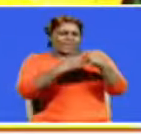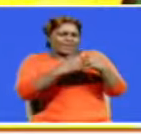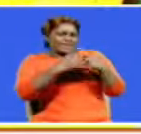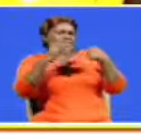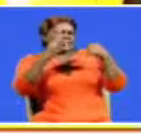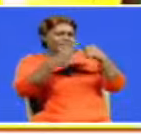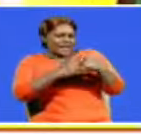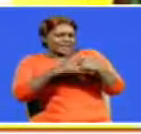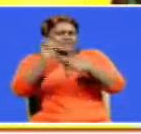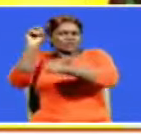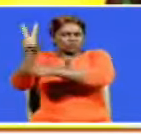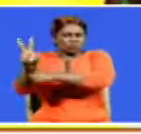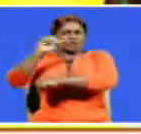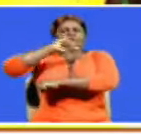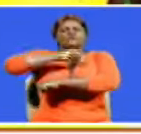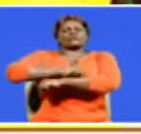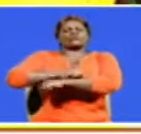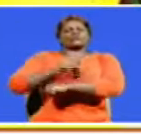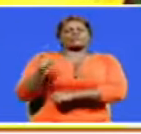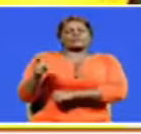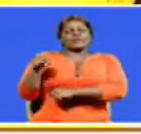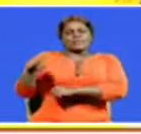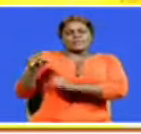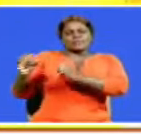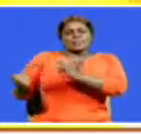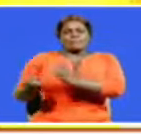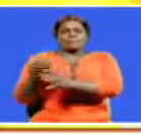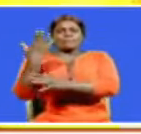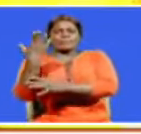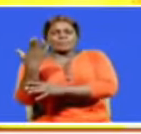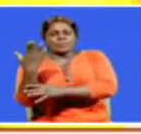in high school. It will create